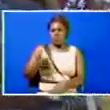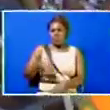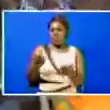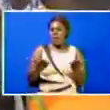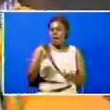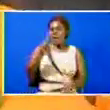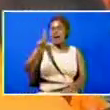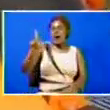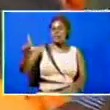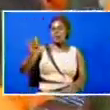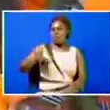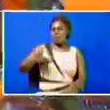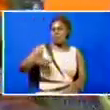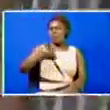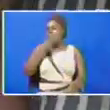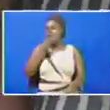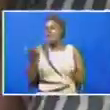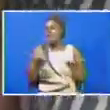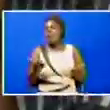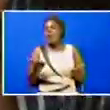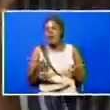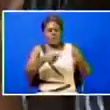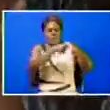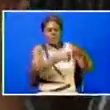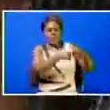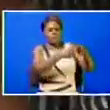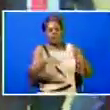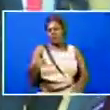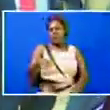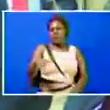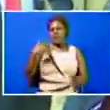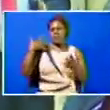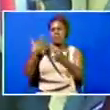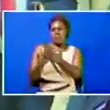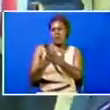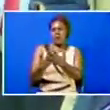at the Langata Women's Prison, while the men at the industrial area remand prison.